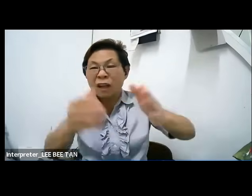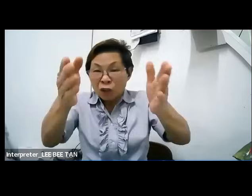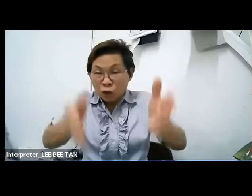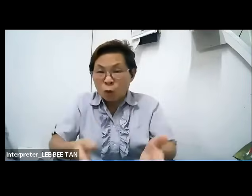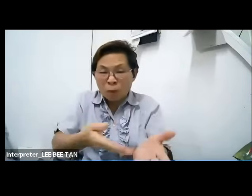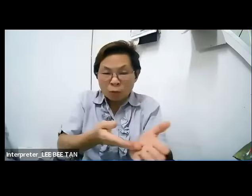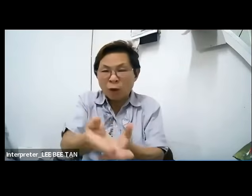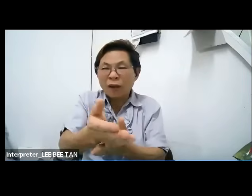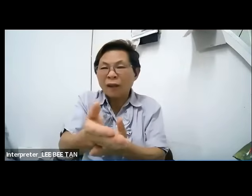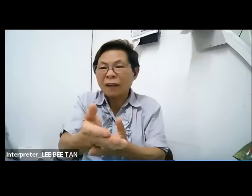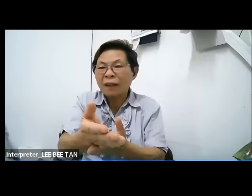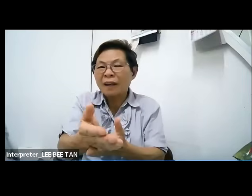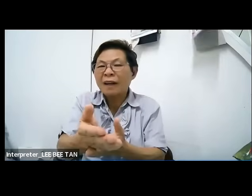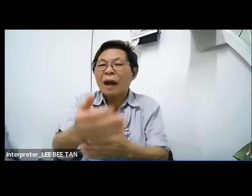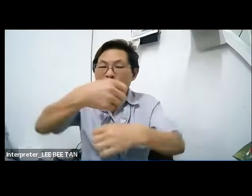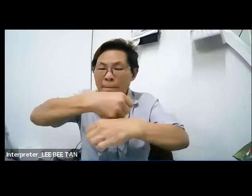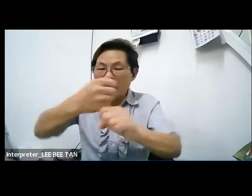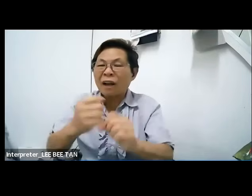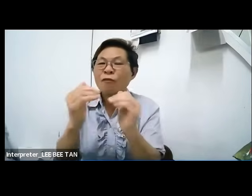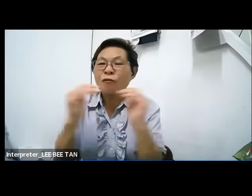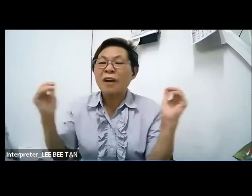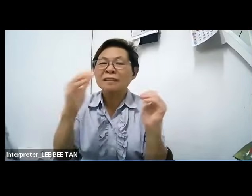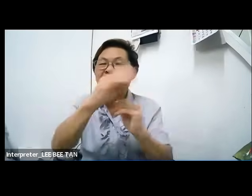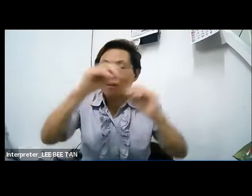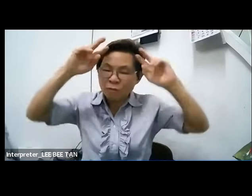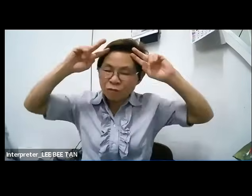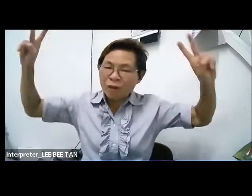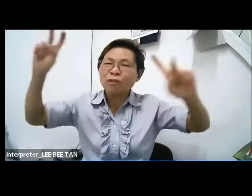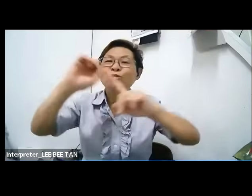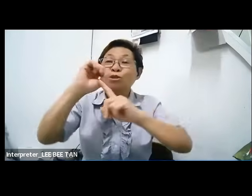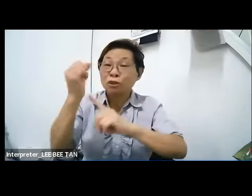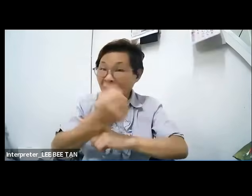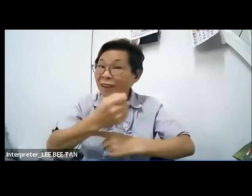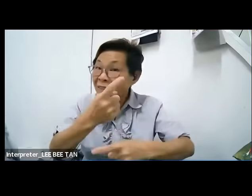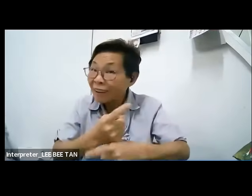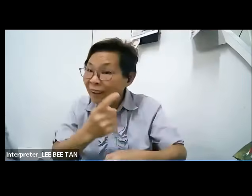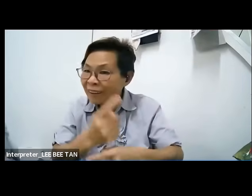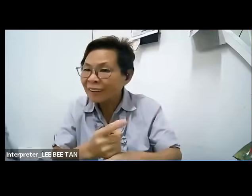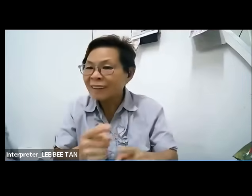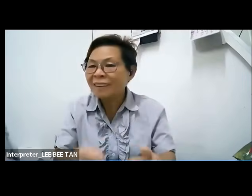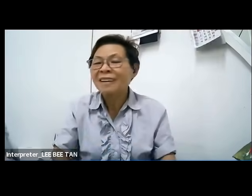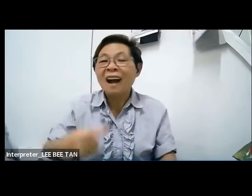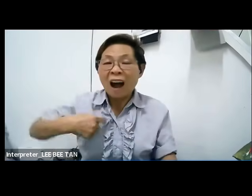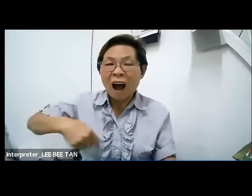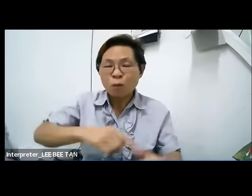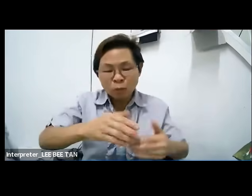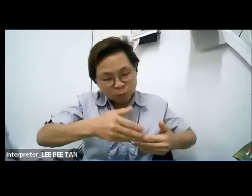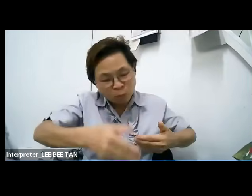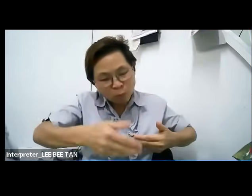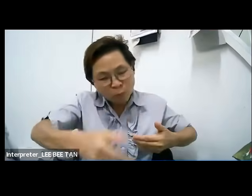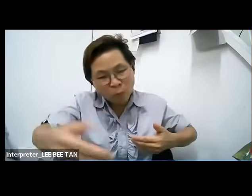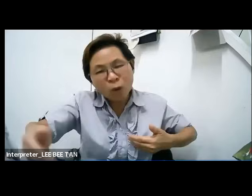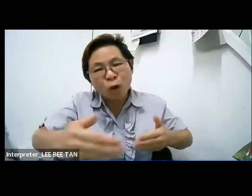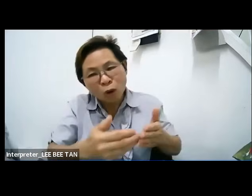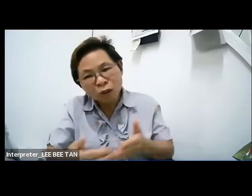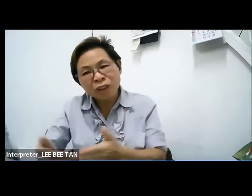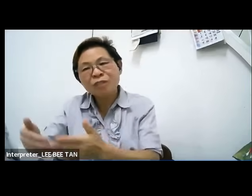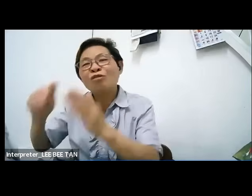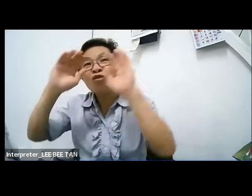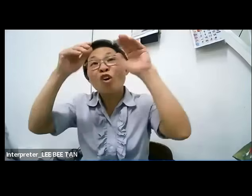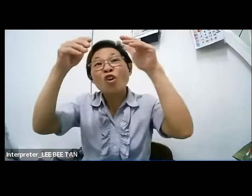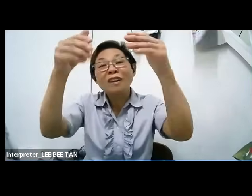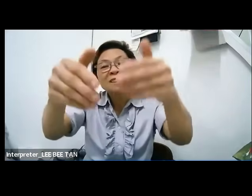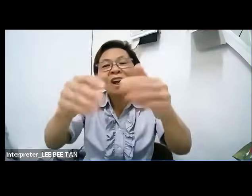the just and harmonious society, right, Ms. Catherine? So our journey continues with a focus on